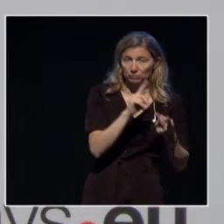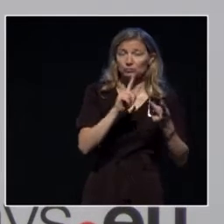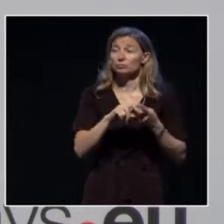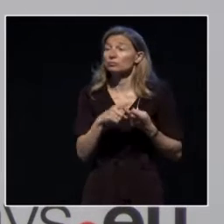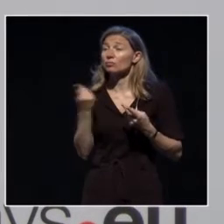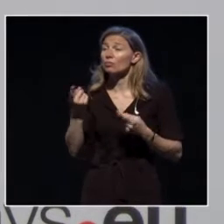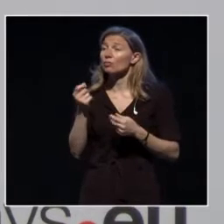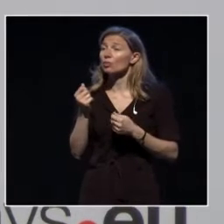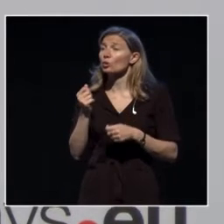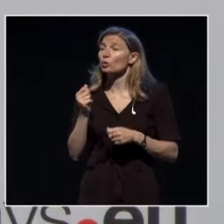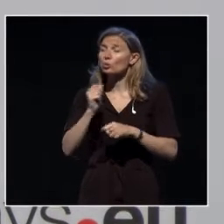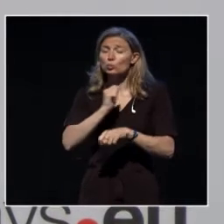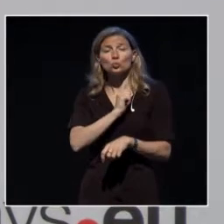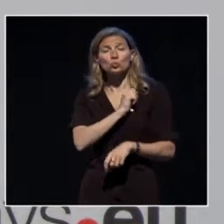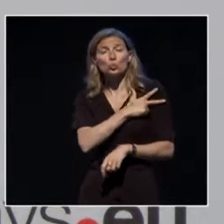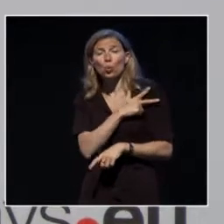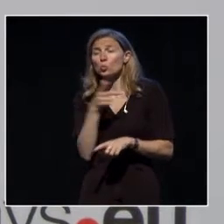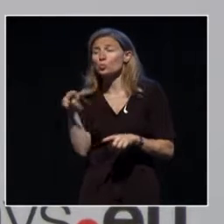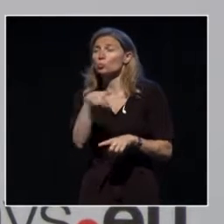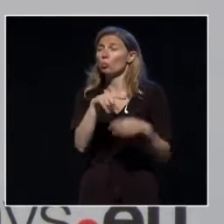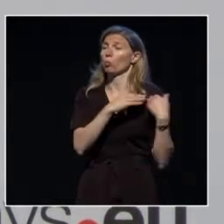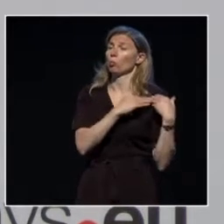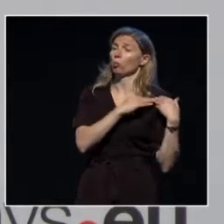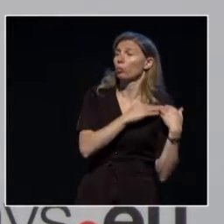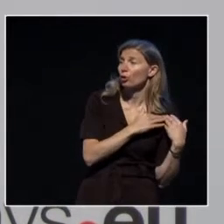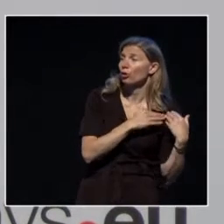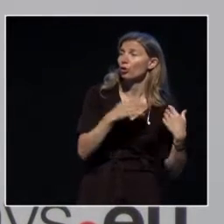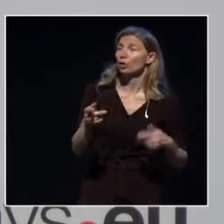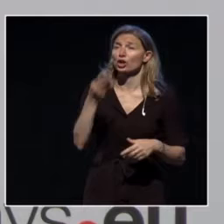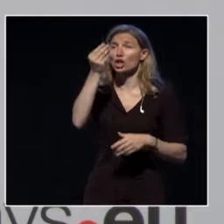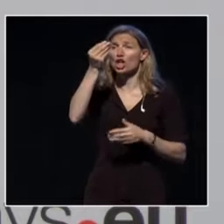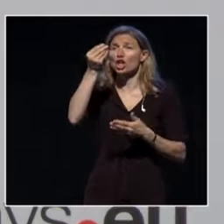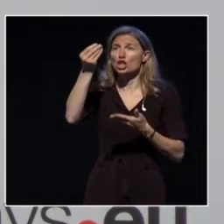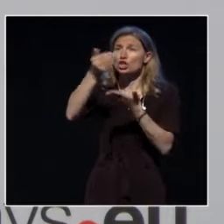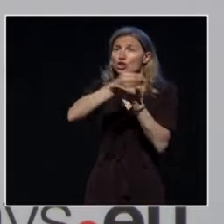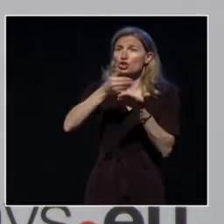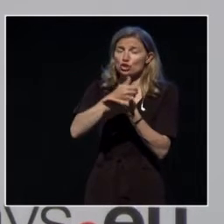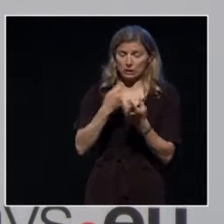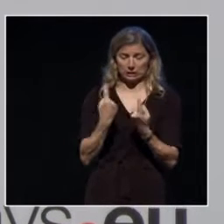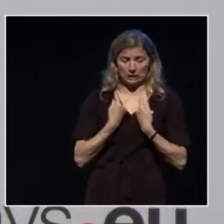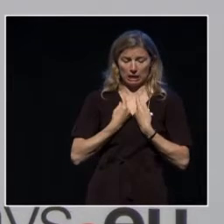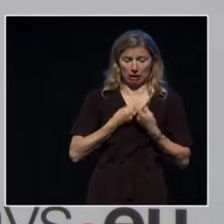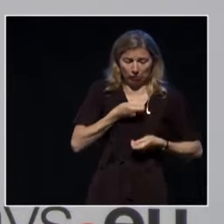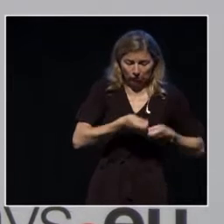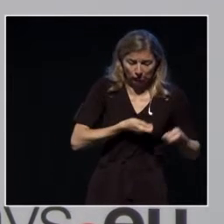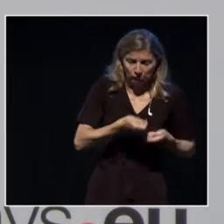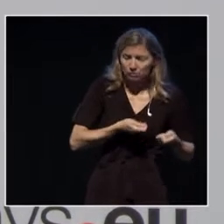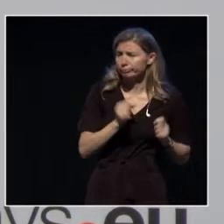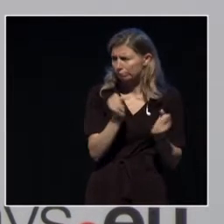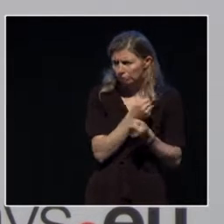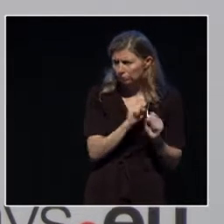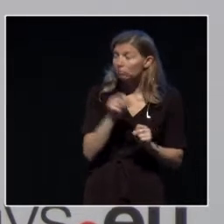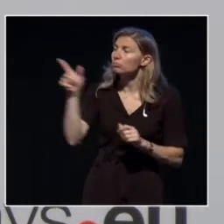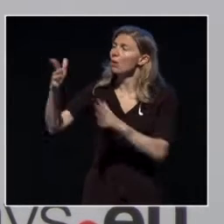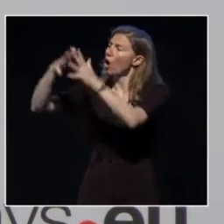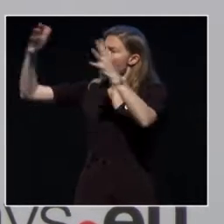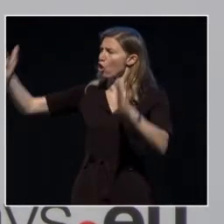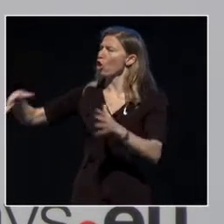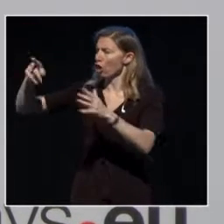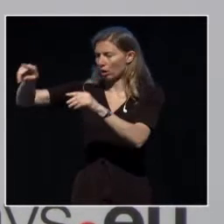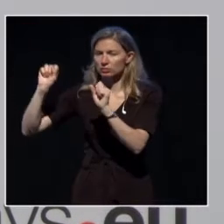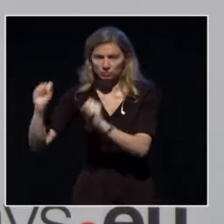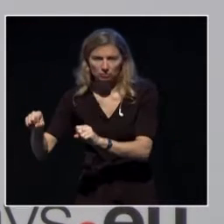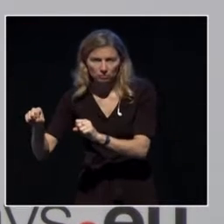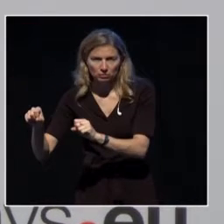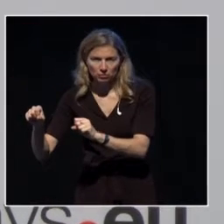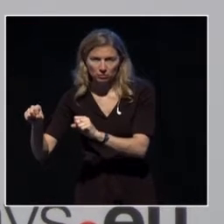burdens very much. They can't self-insure their workers in a way a large enterprise can do.